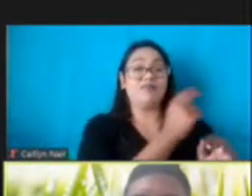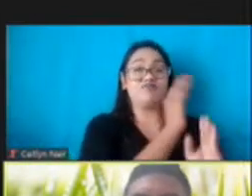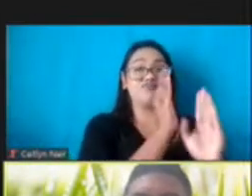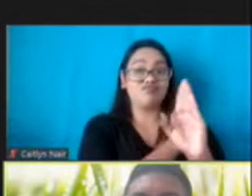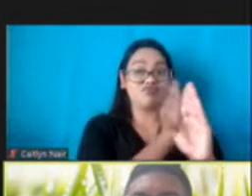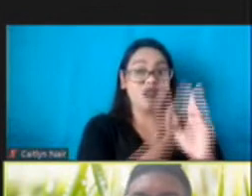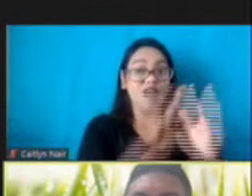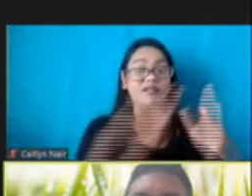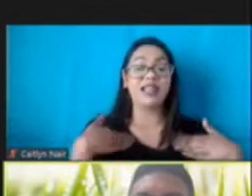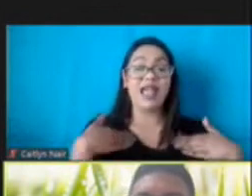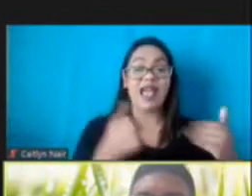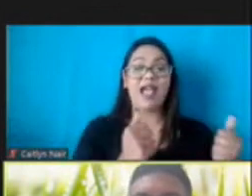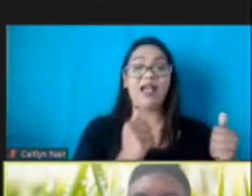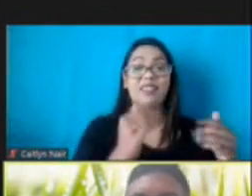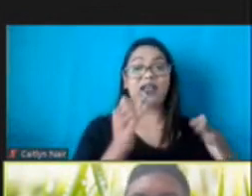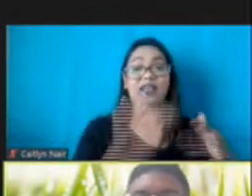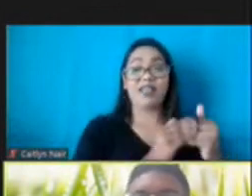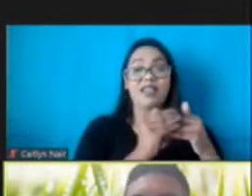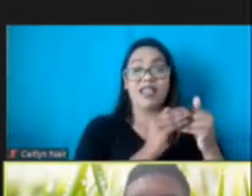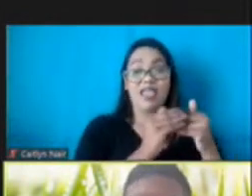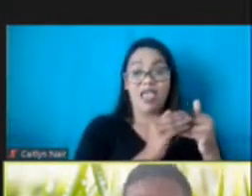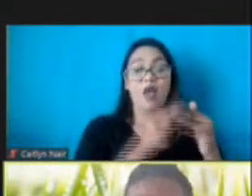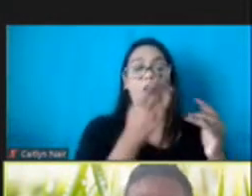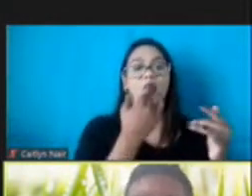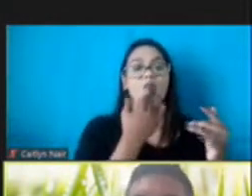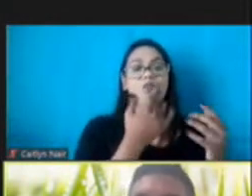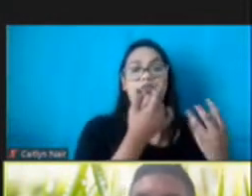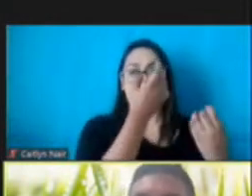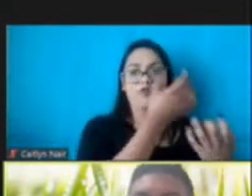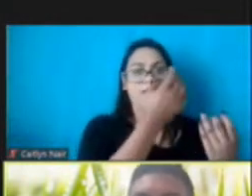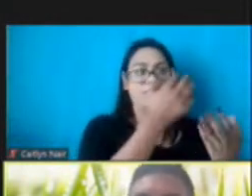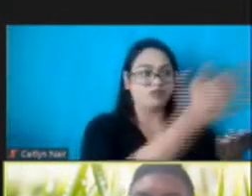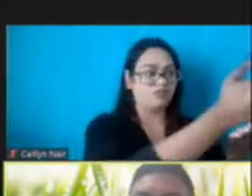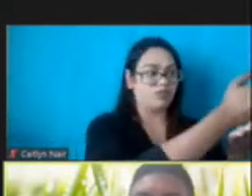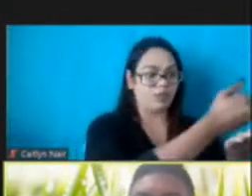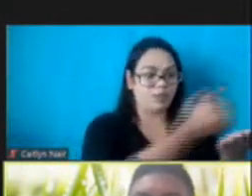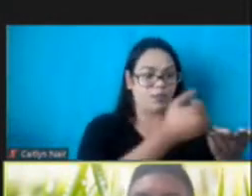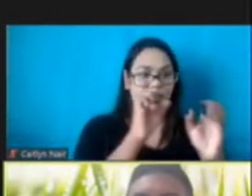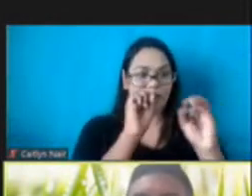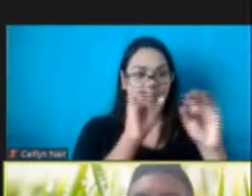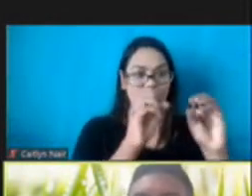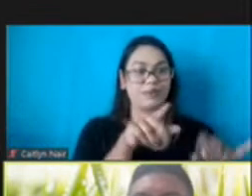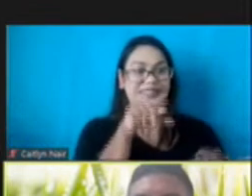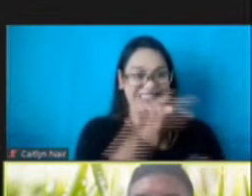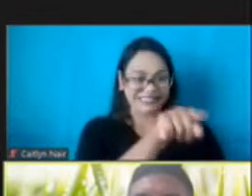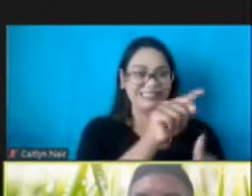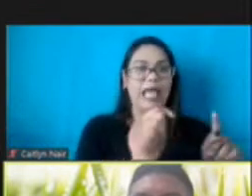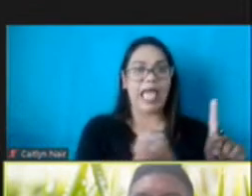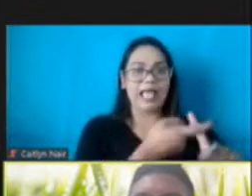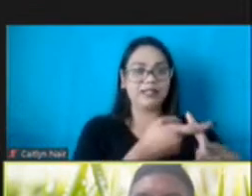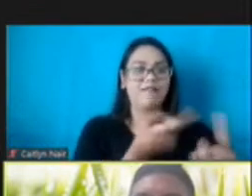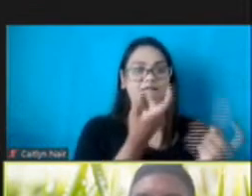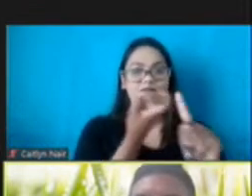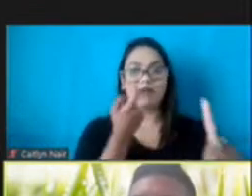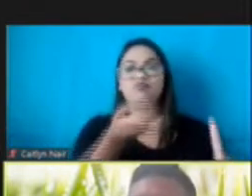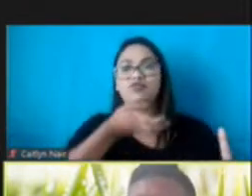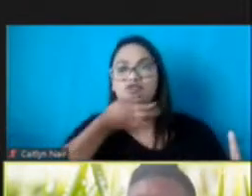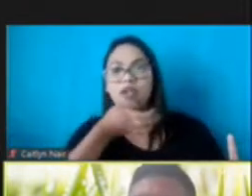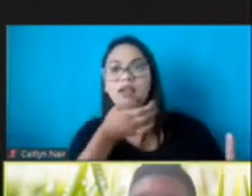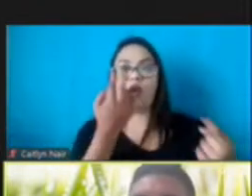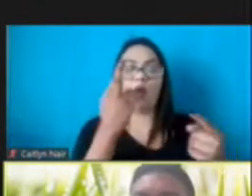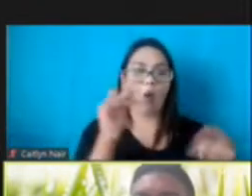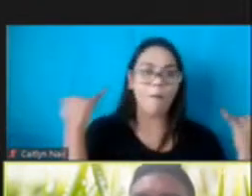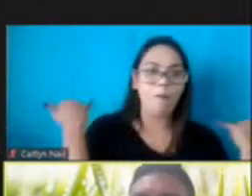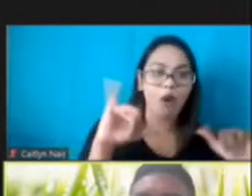has a registry of sorts, but there's no national registry, and that's certainly something that we need to look at implementing